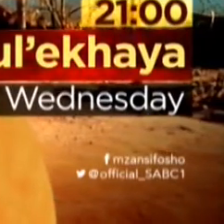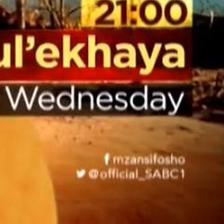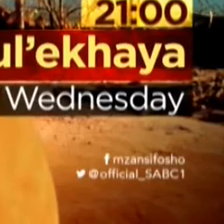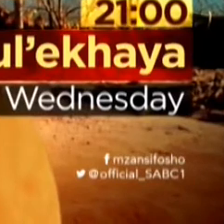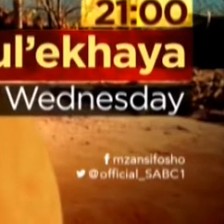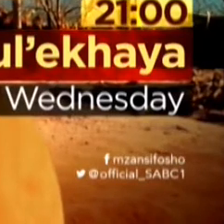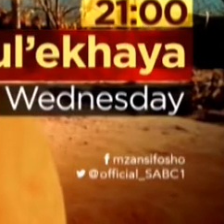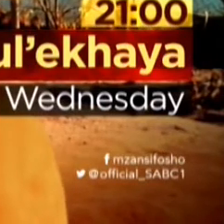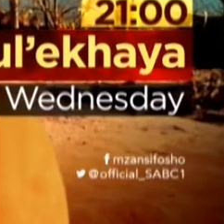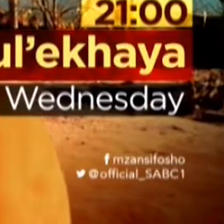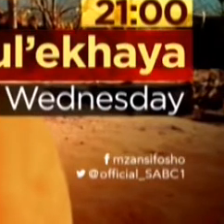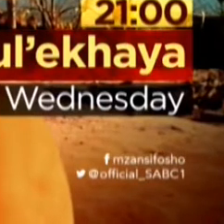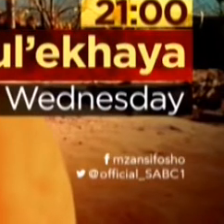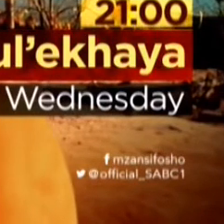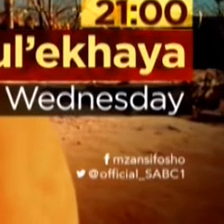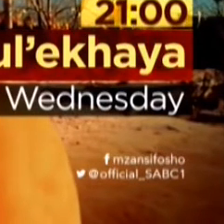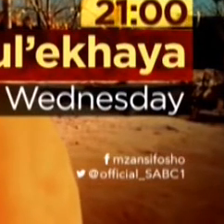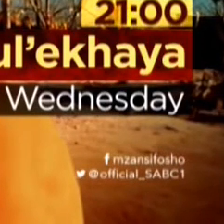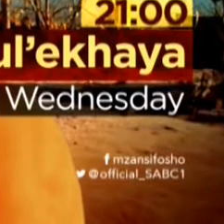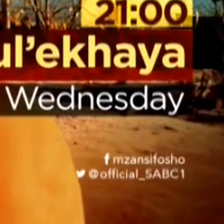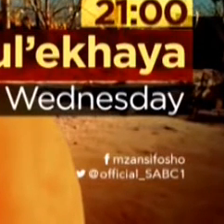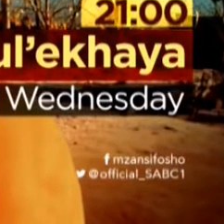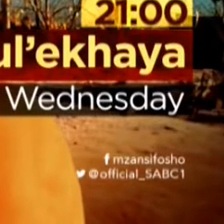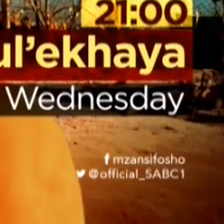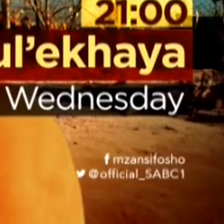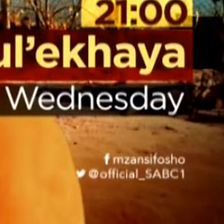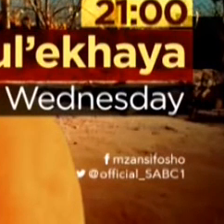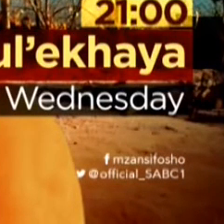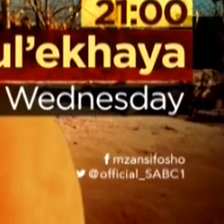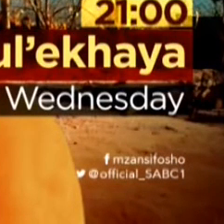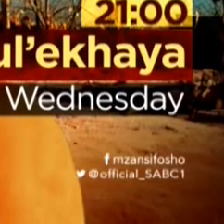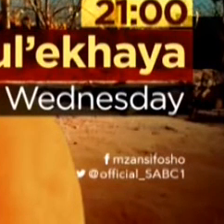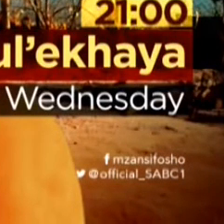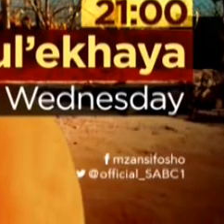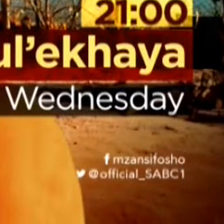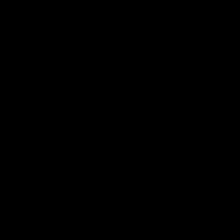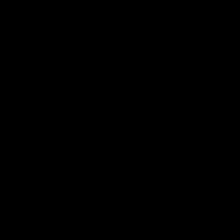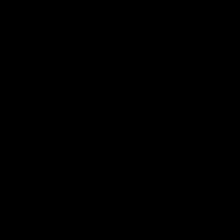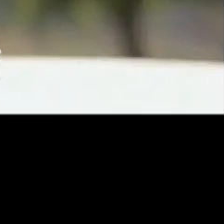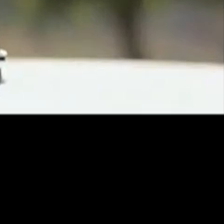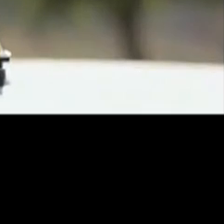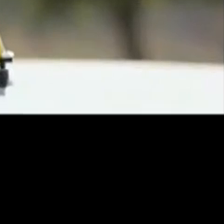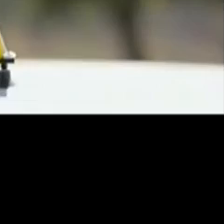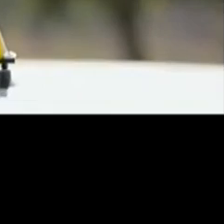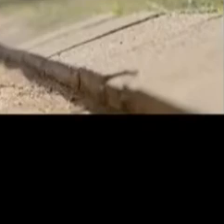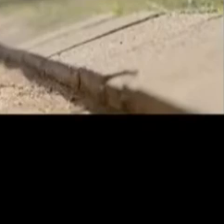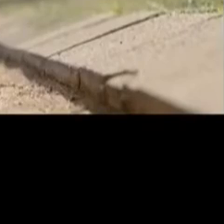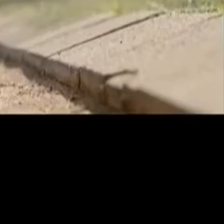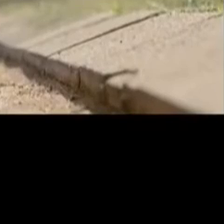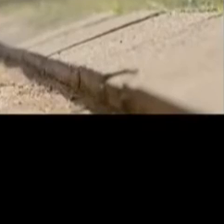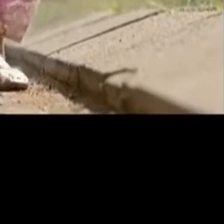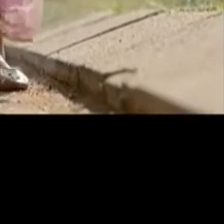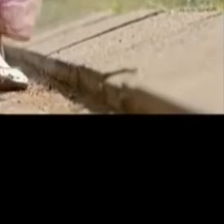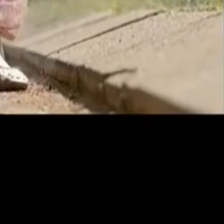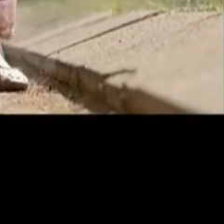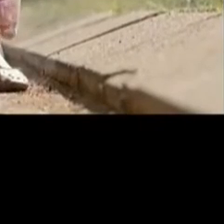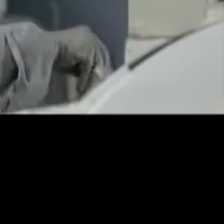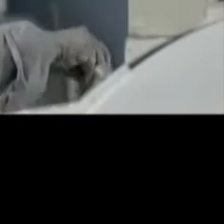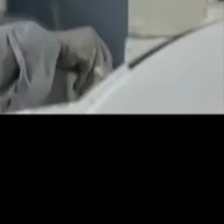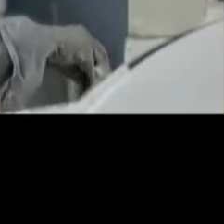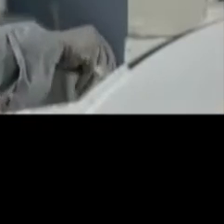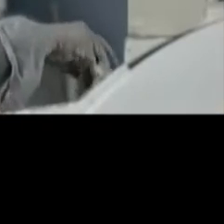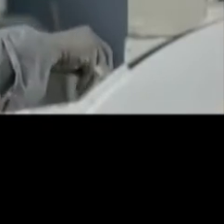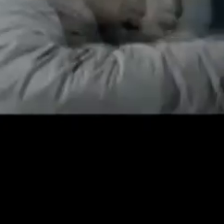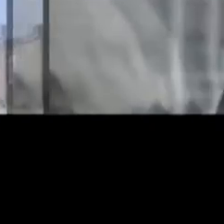sabo. Thamela ikhumbule ekhaya njalo ngolwesithathu kusihlwa ngehora leshagalolunye lapha ku SABC 1. From SA's